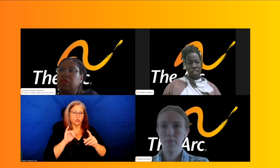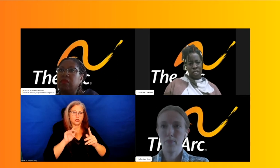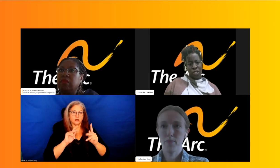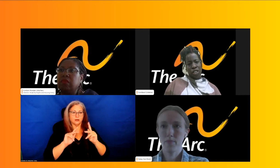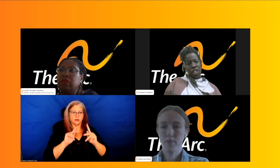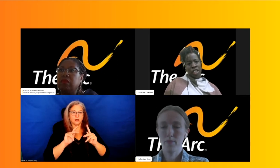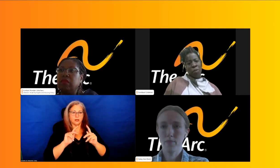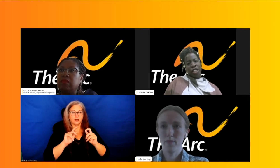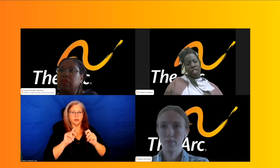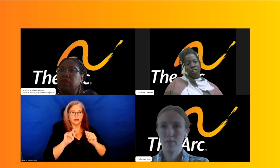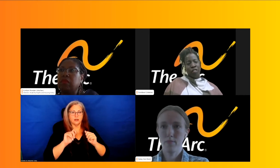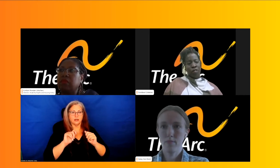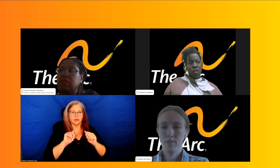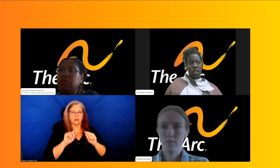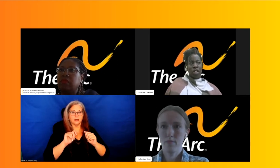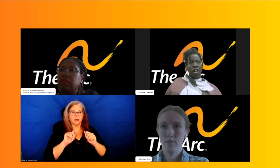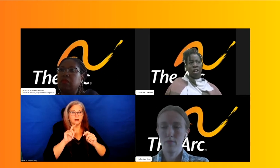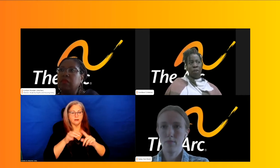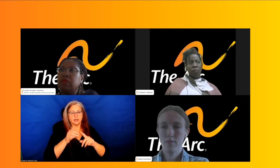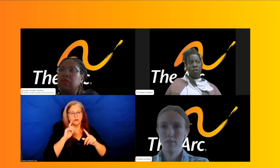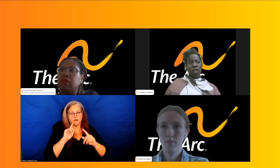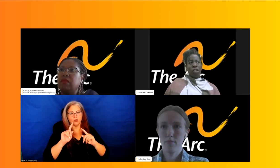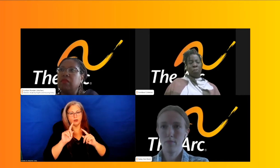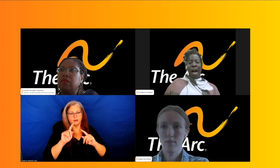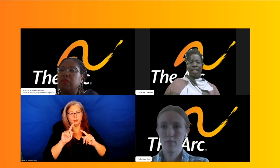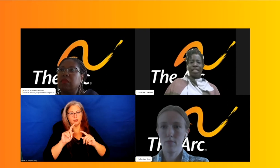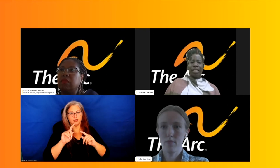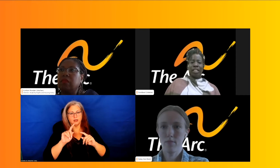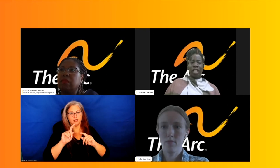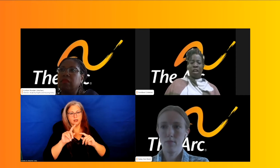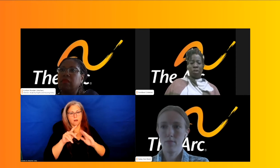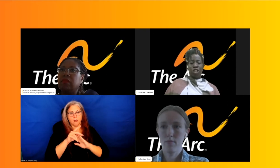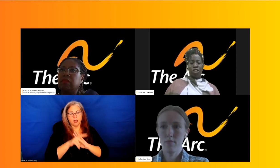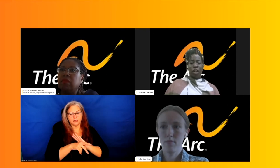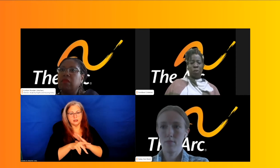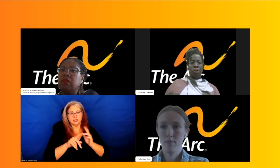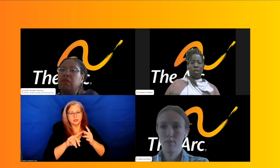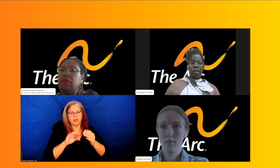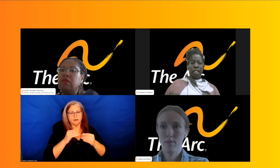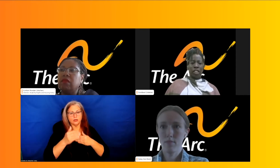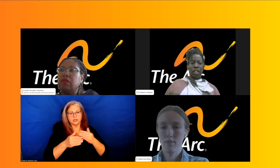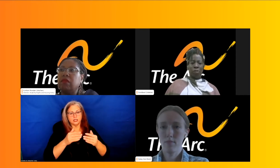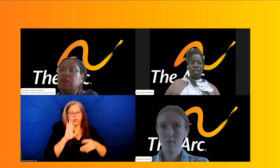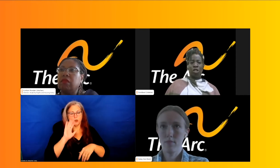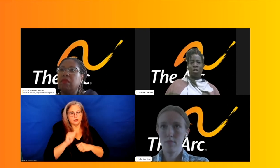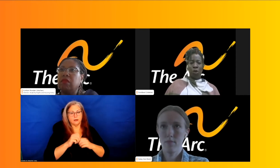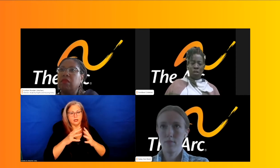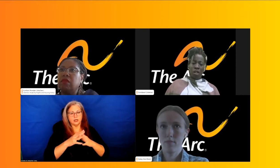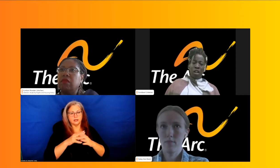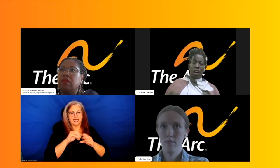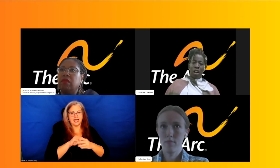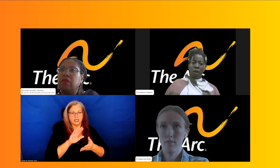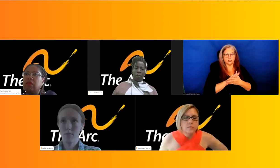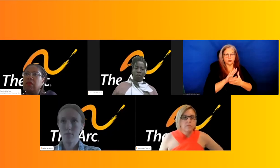detention center, especially for policies and procedures that were put in place in school